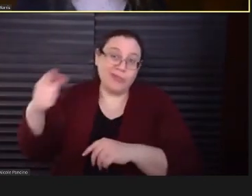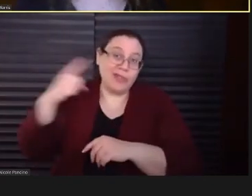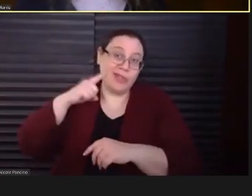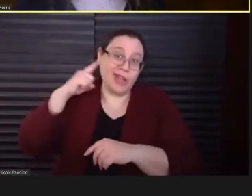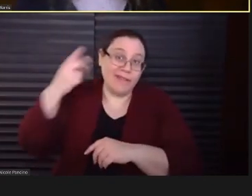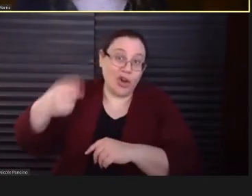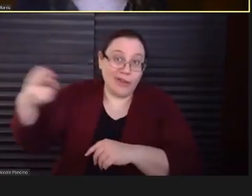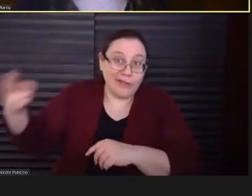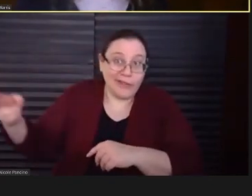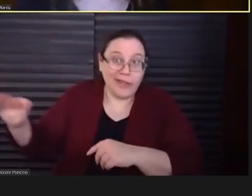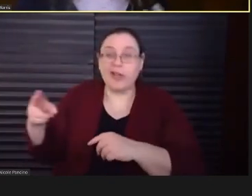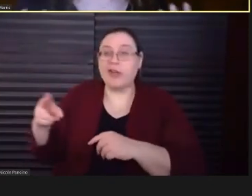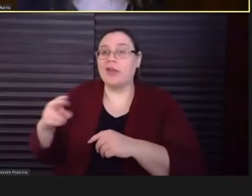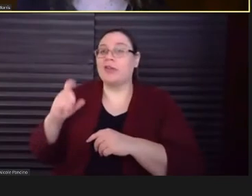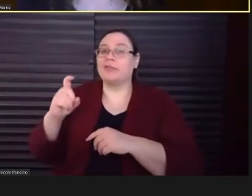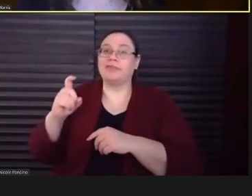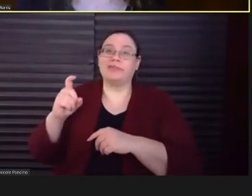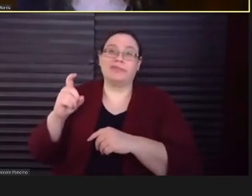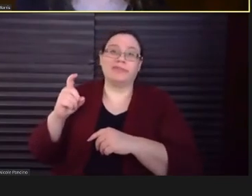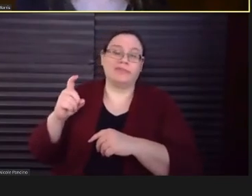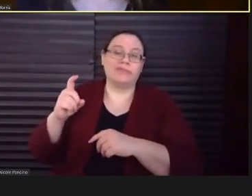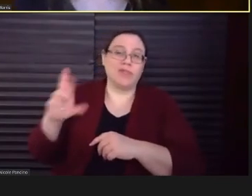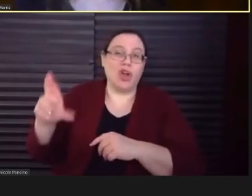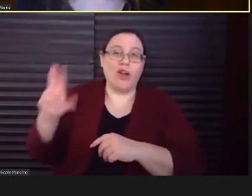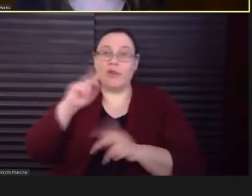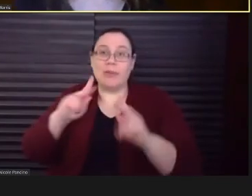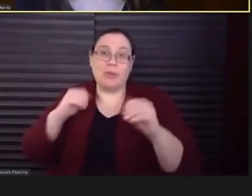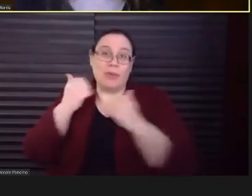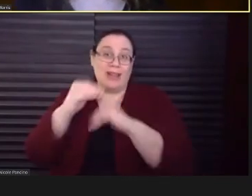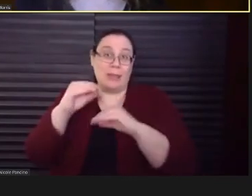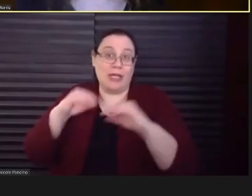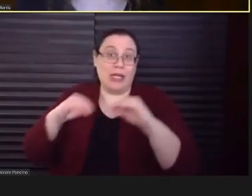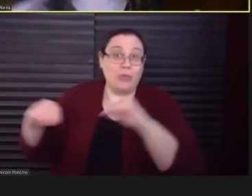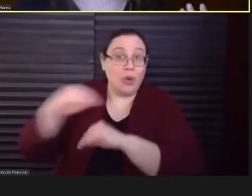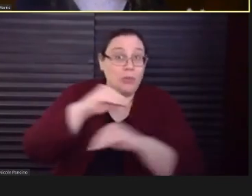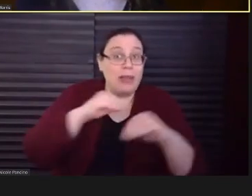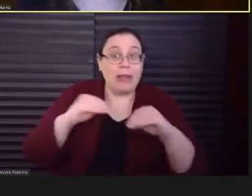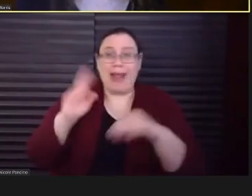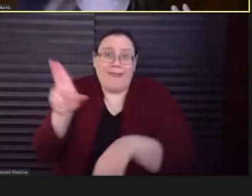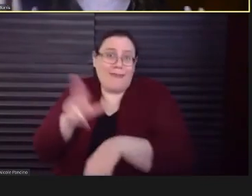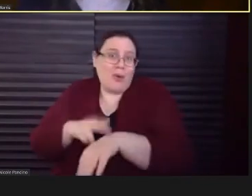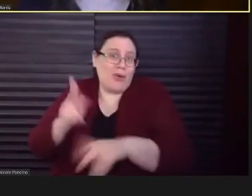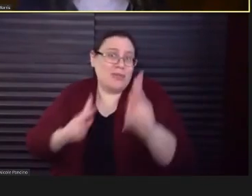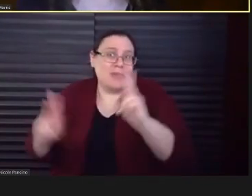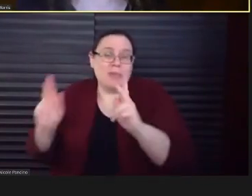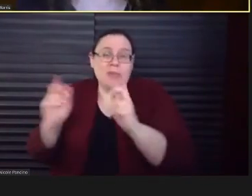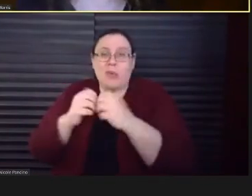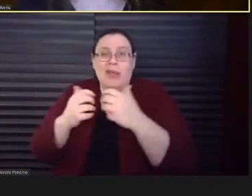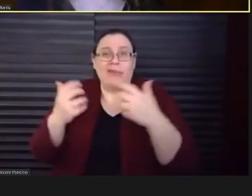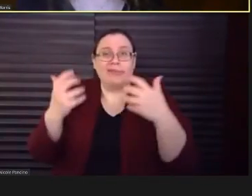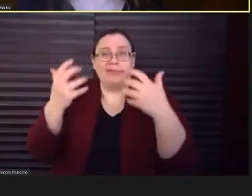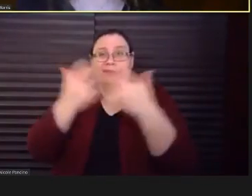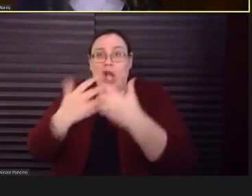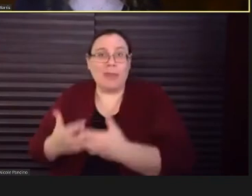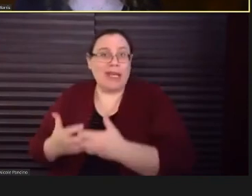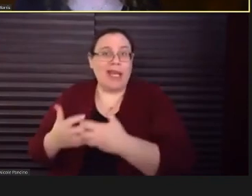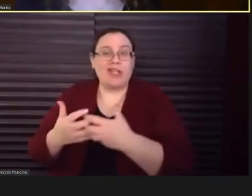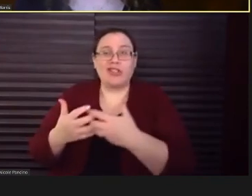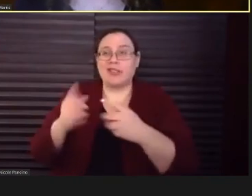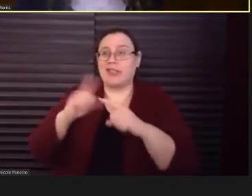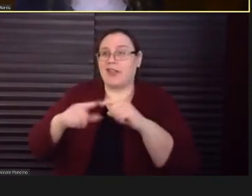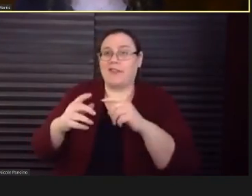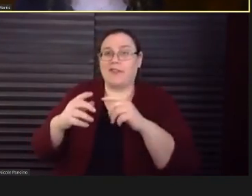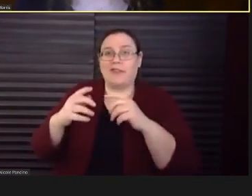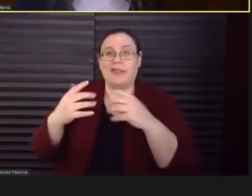accessible mixed reality for people with limited mobility, and of course for people with combinations and intersections of